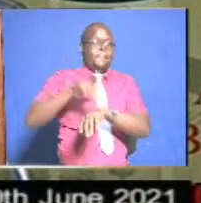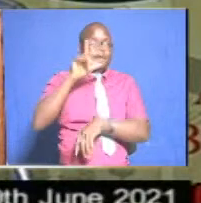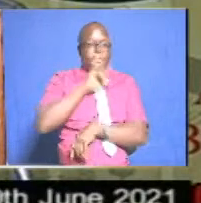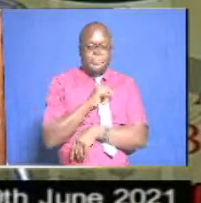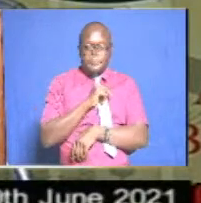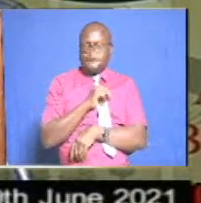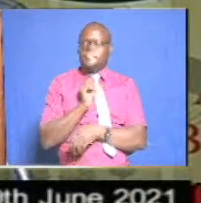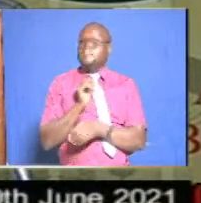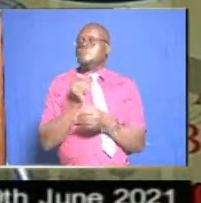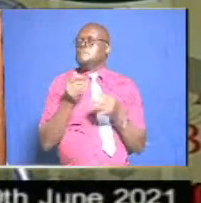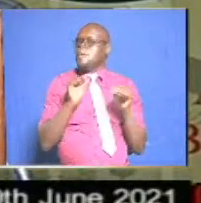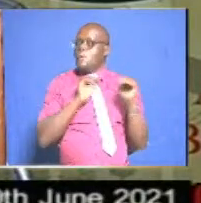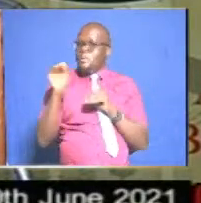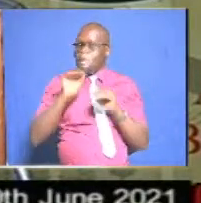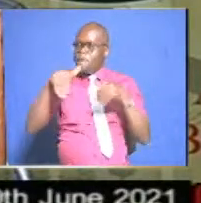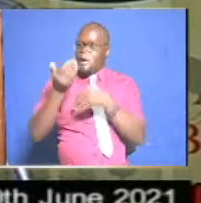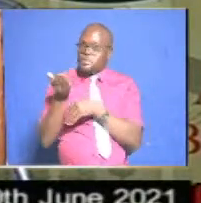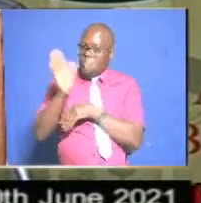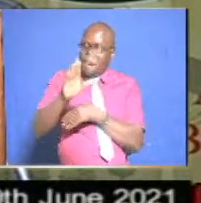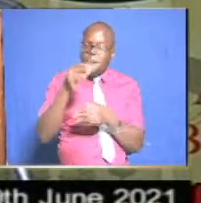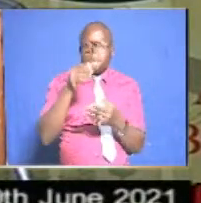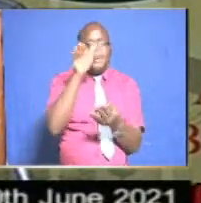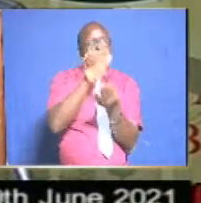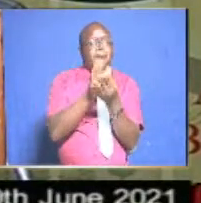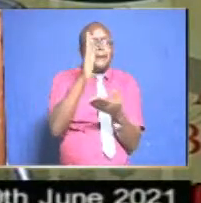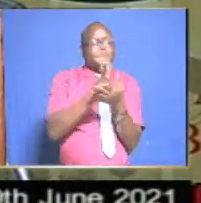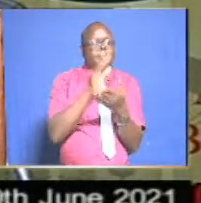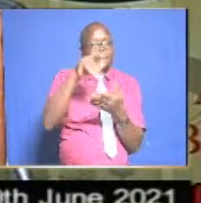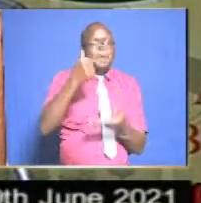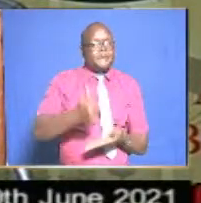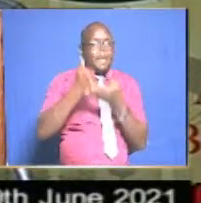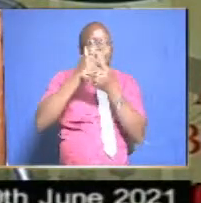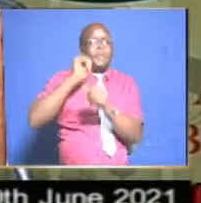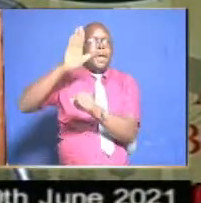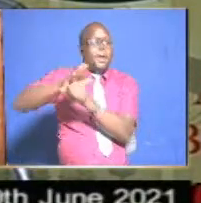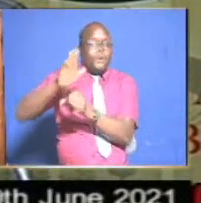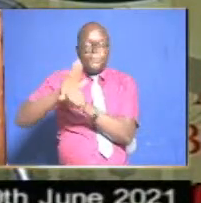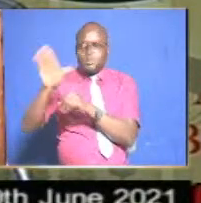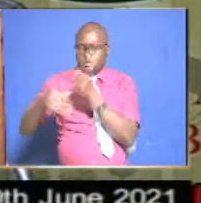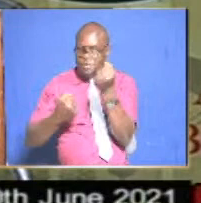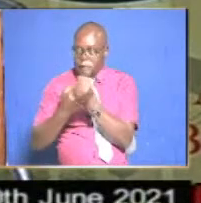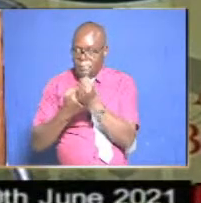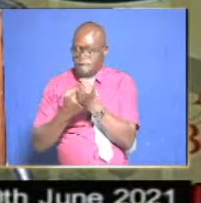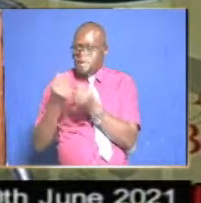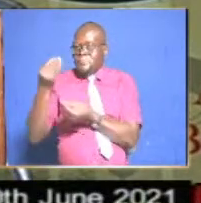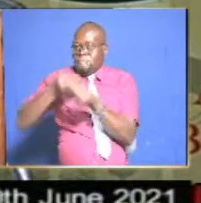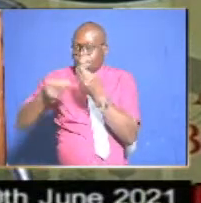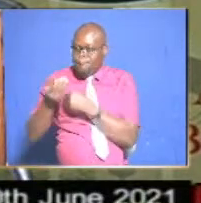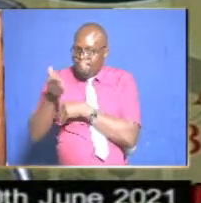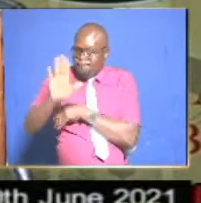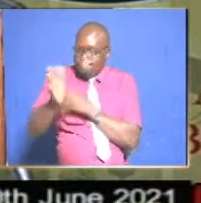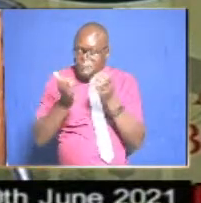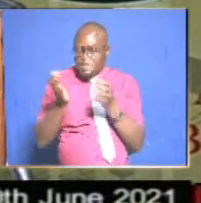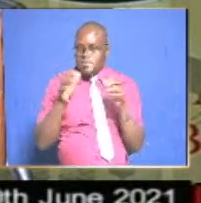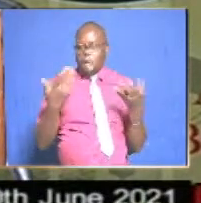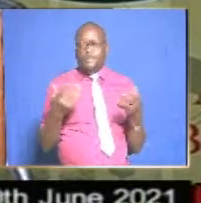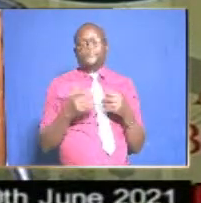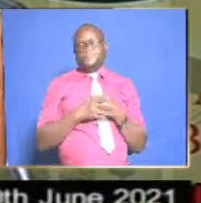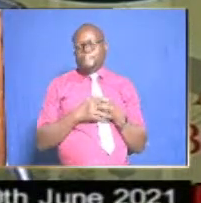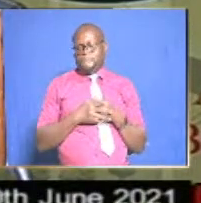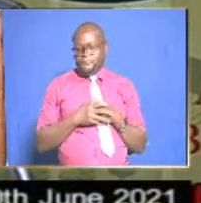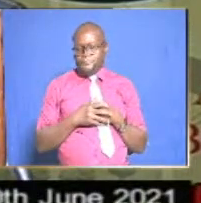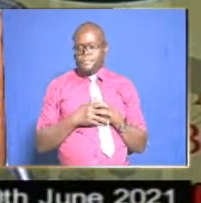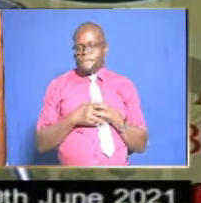recovery phase, the banking sector will be expected to play a pivotal role in supporting the recovery of enterprises. Mr.